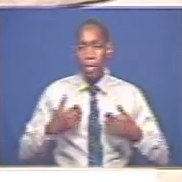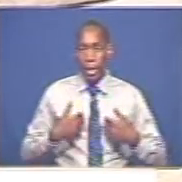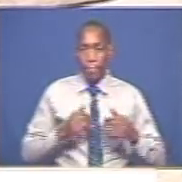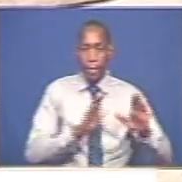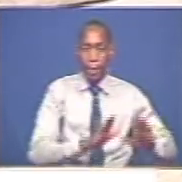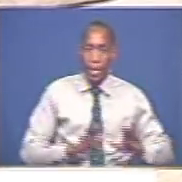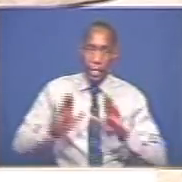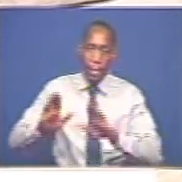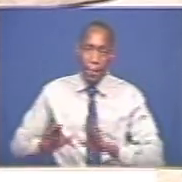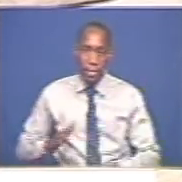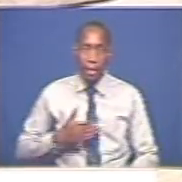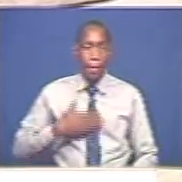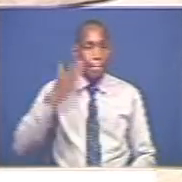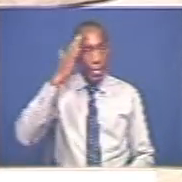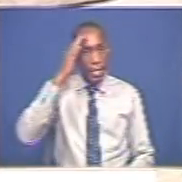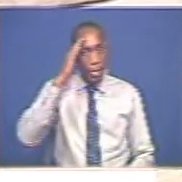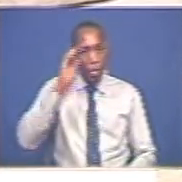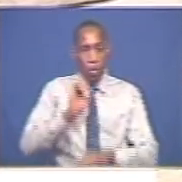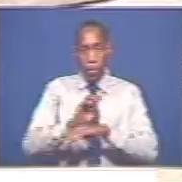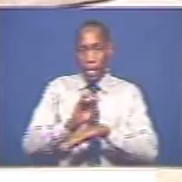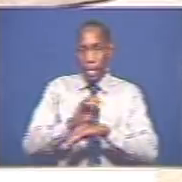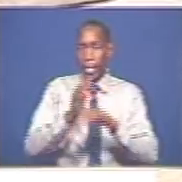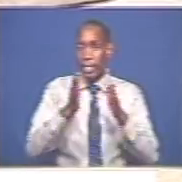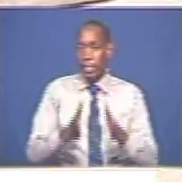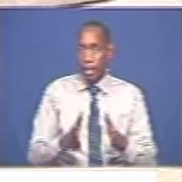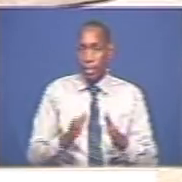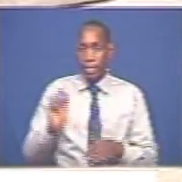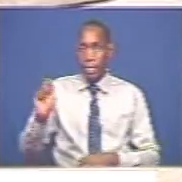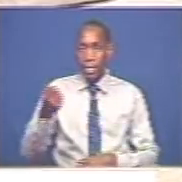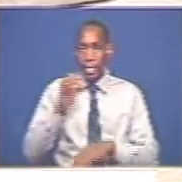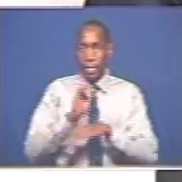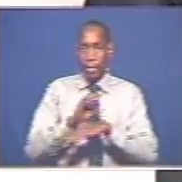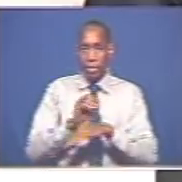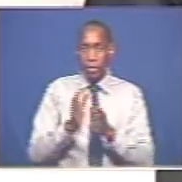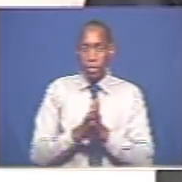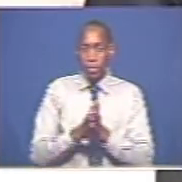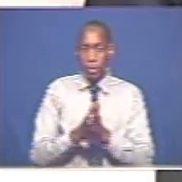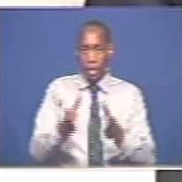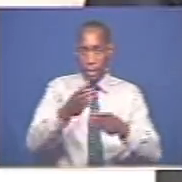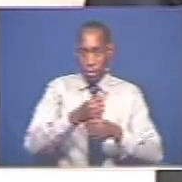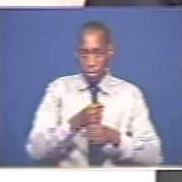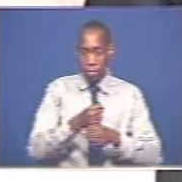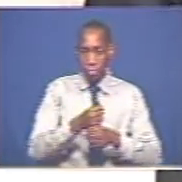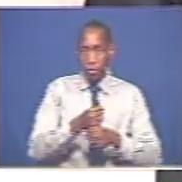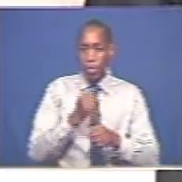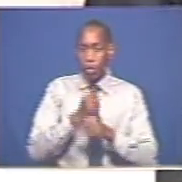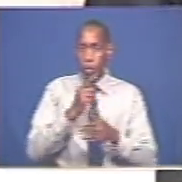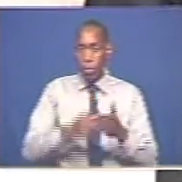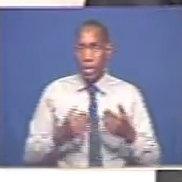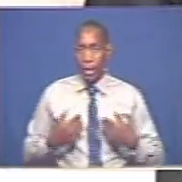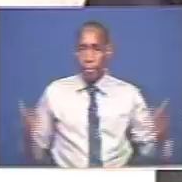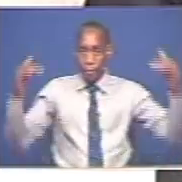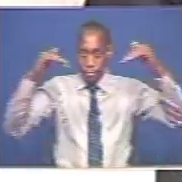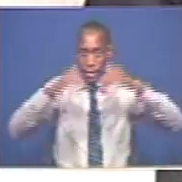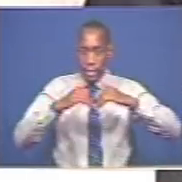campaigns. I know councillors, we actually have Kenya Councillors and Psychologists Association. They do conferencing